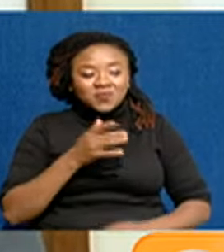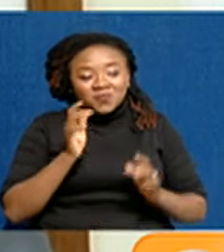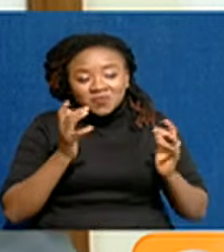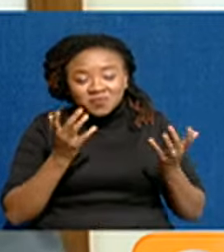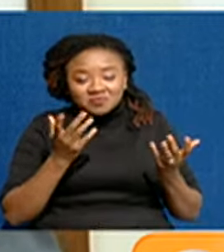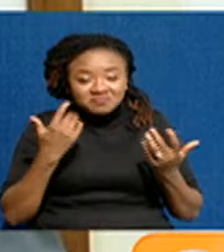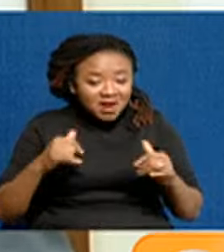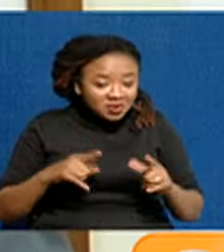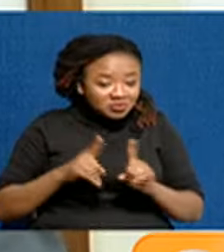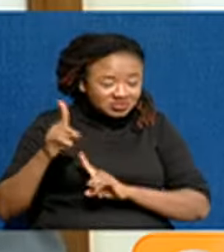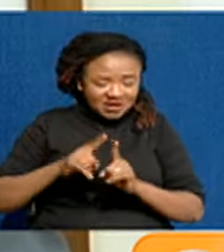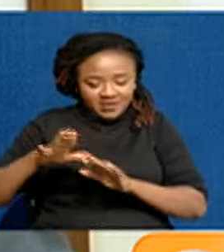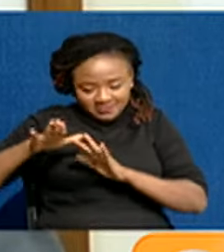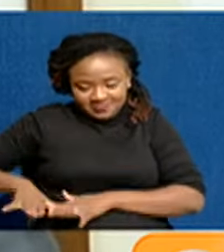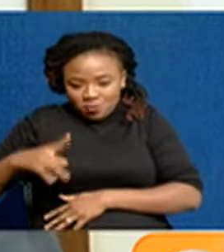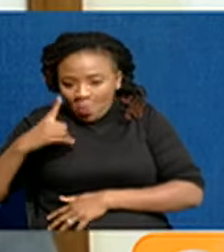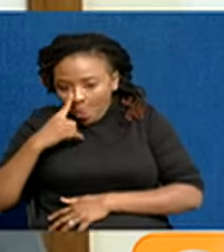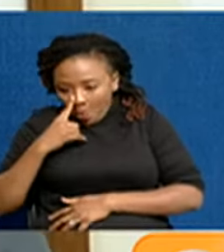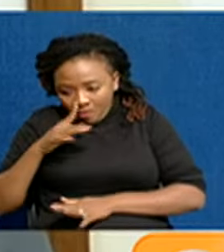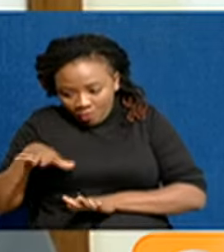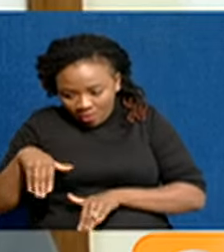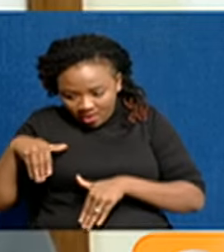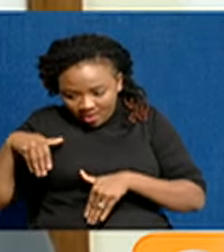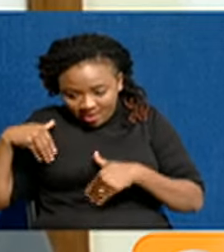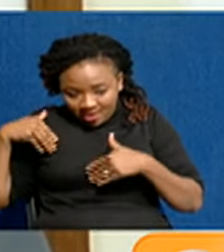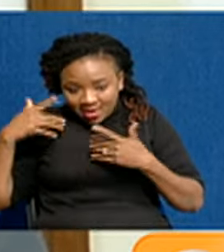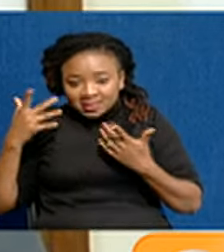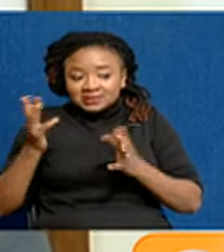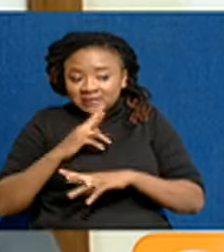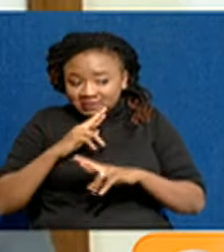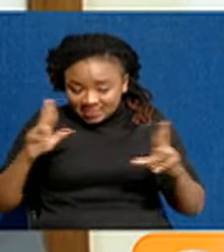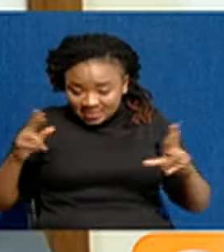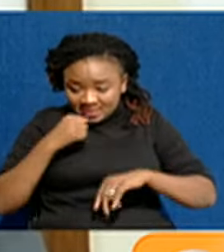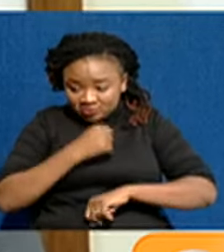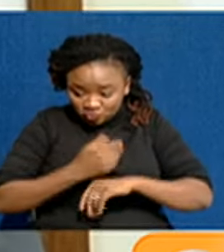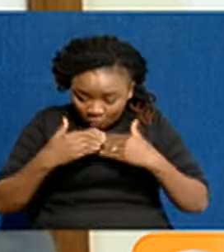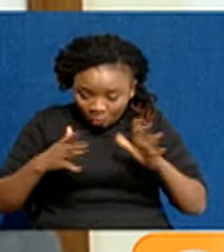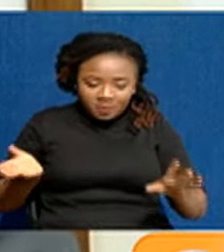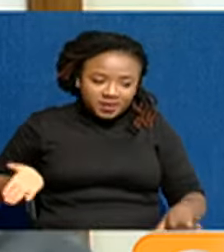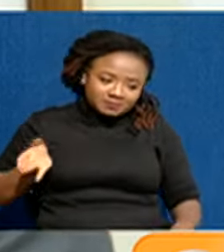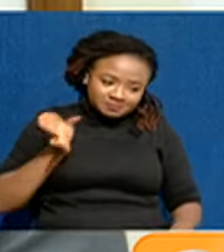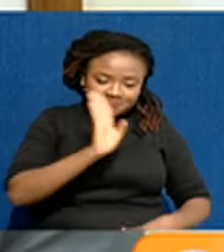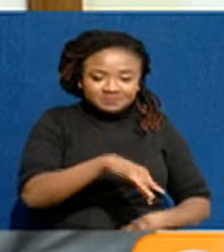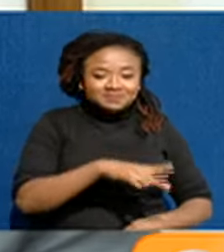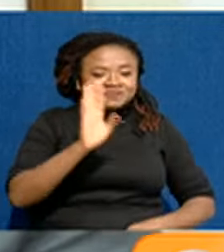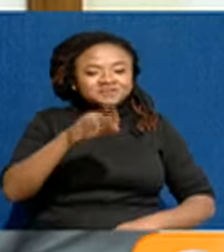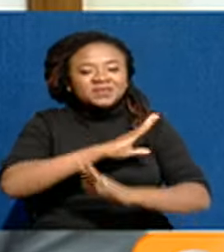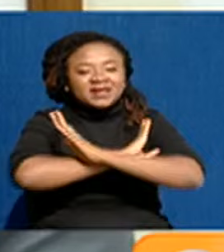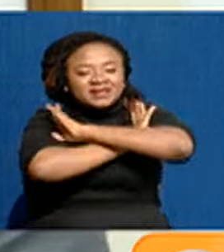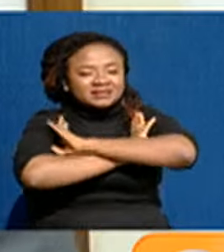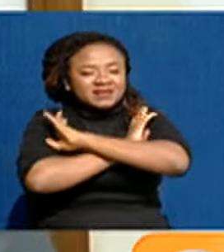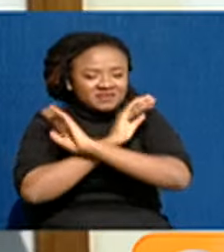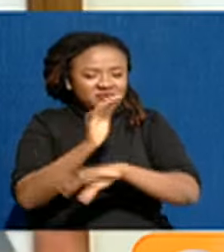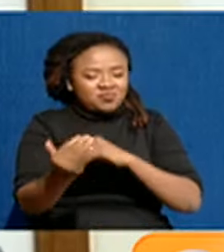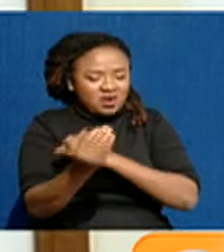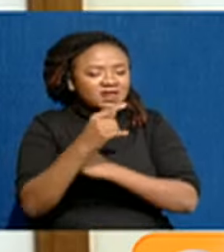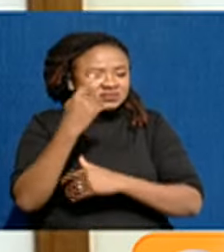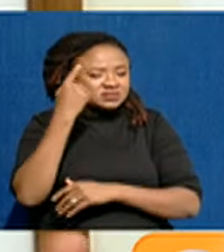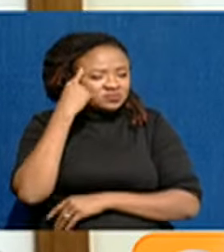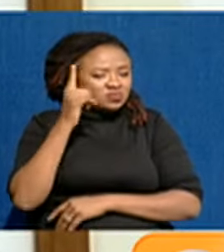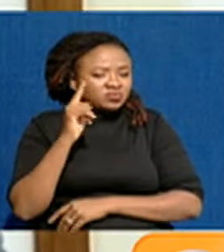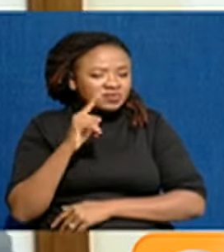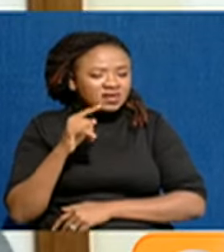then we minimize this movement when obviously you can see. By the way, Trevor, you ask yourself why we've done so, because you are